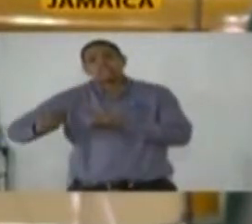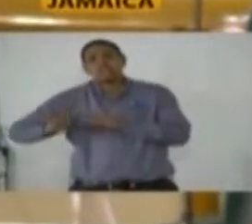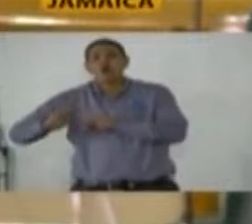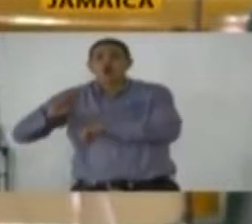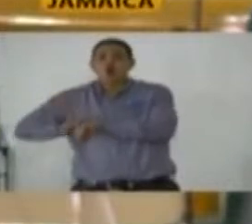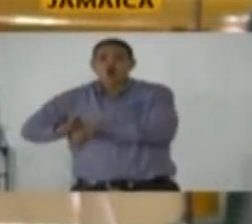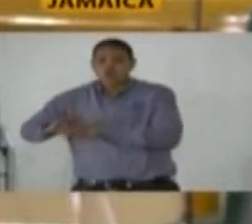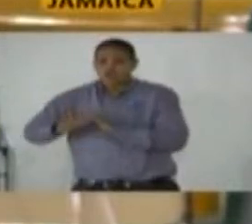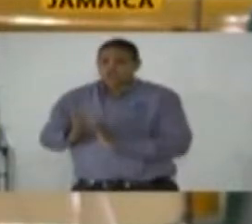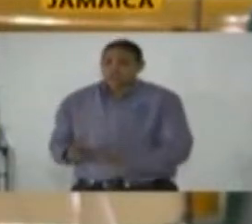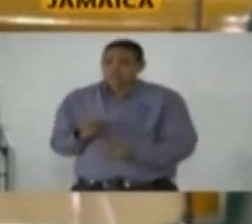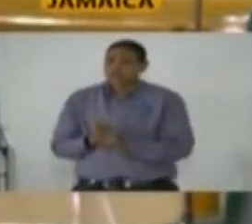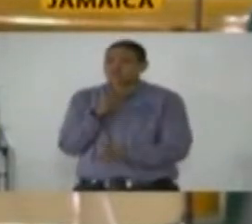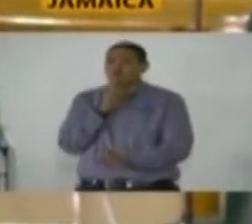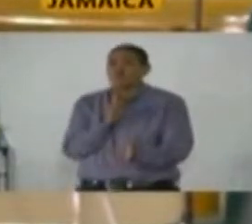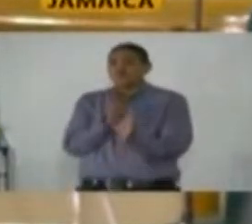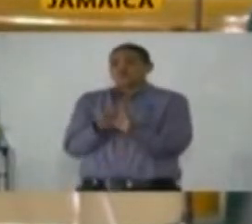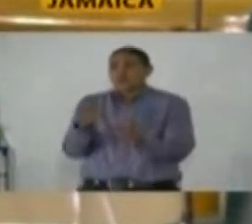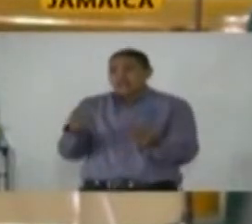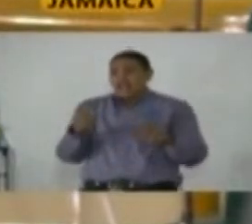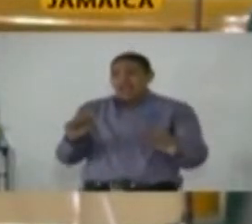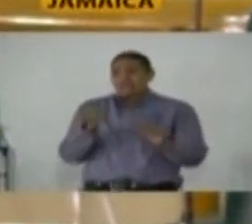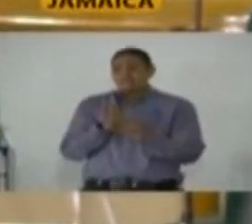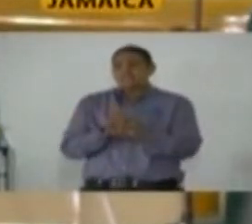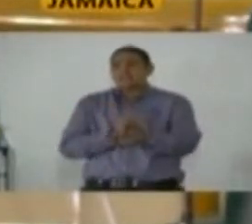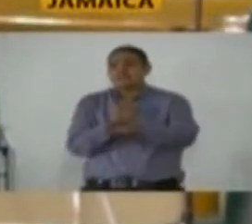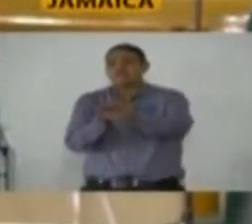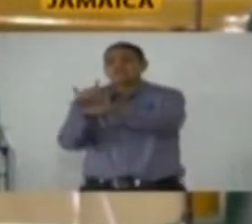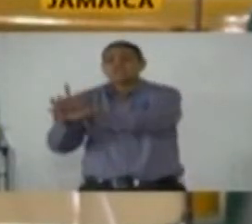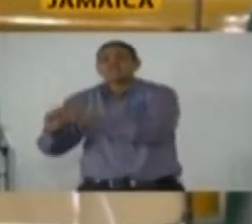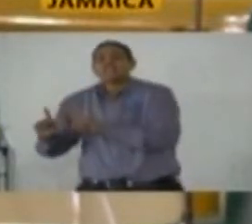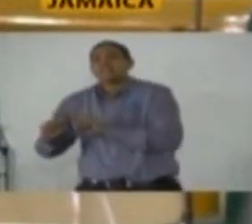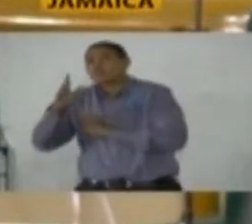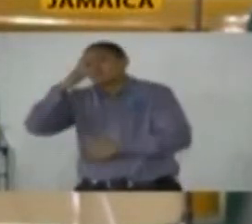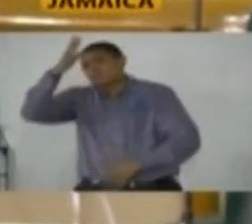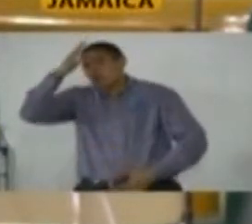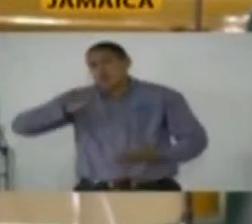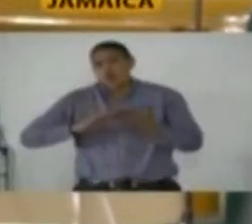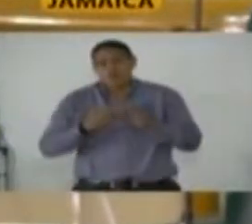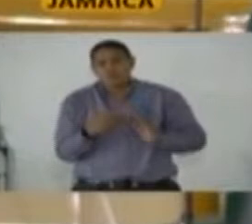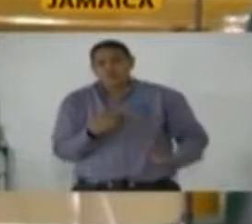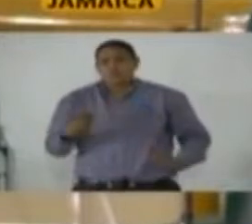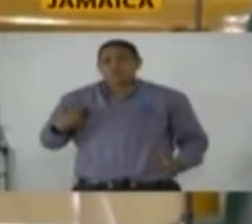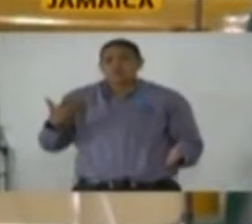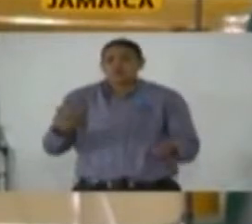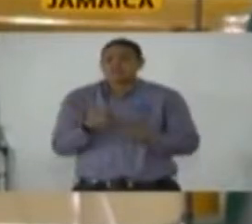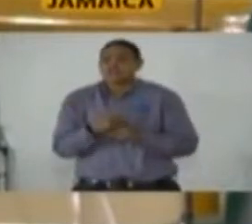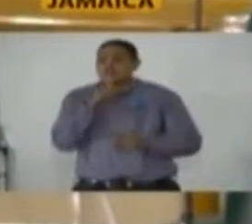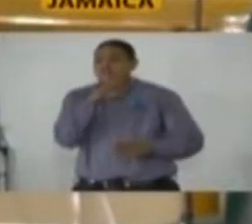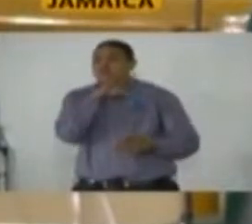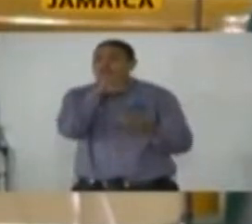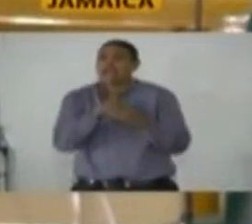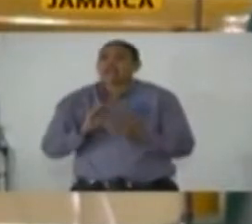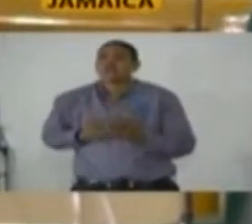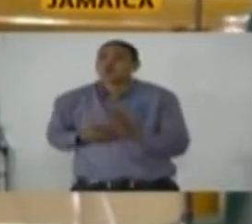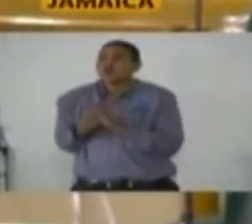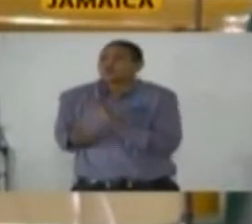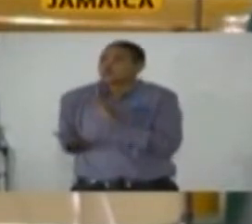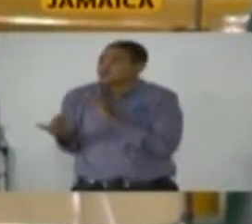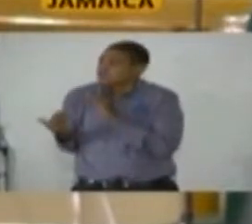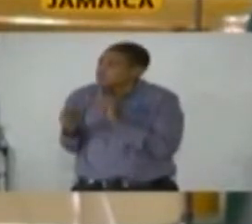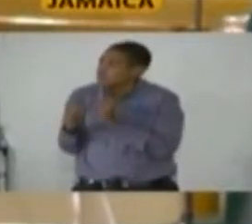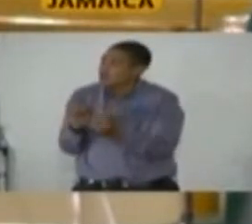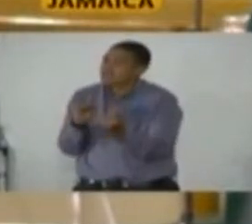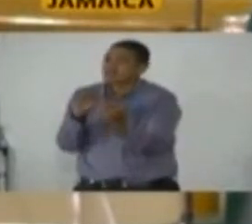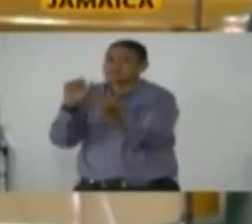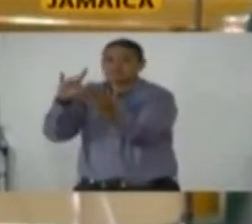Jamaicans who joined the effort and reached out to parents and community members to re-engage our students in the